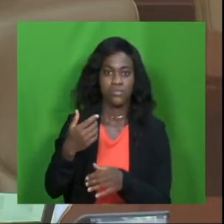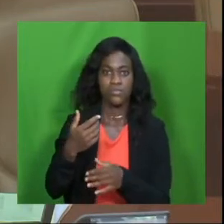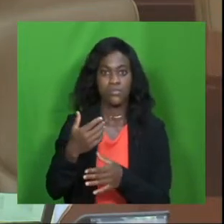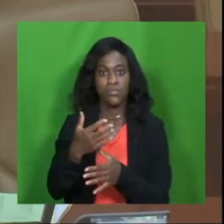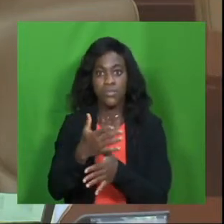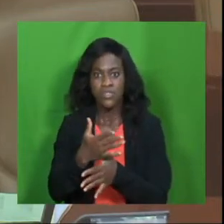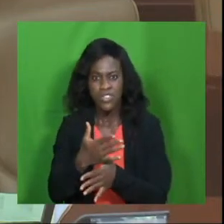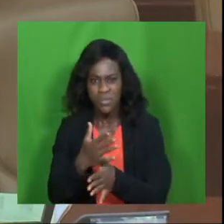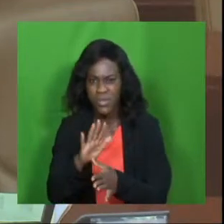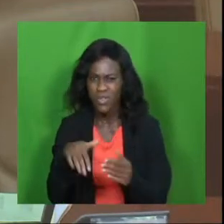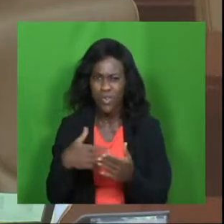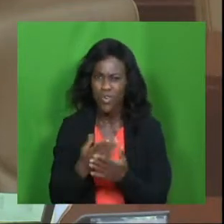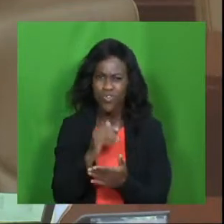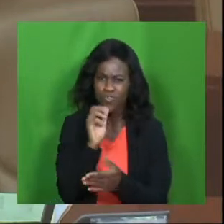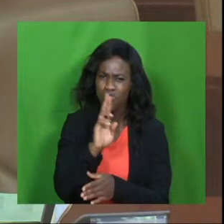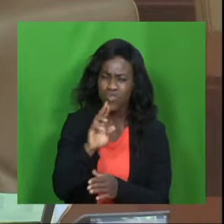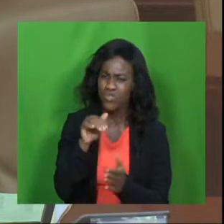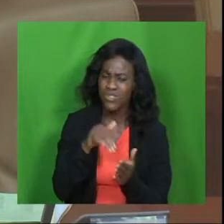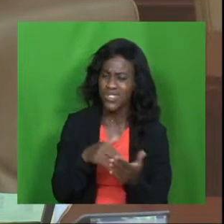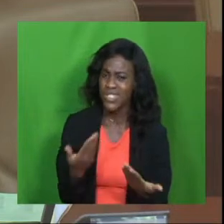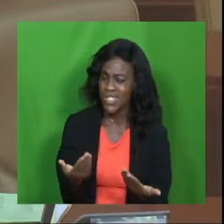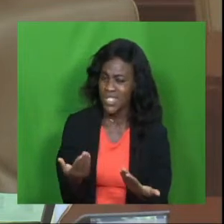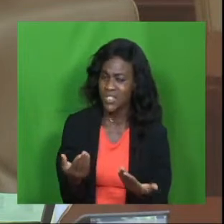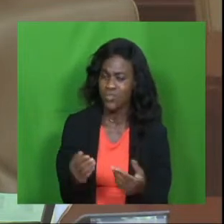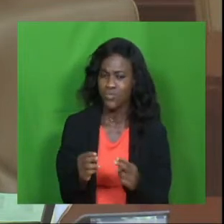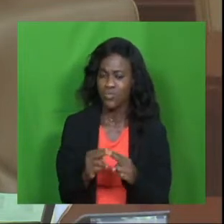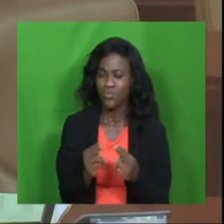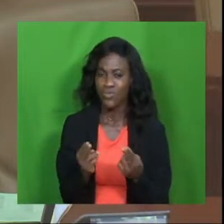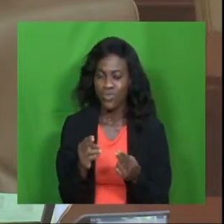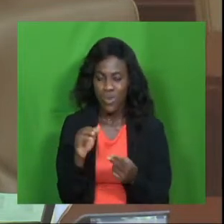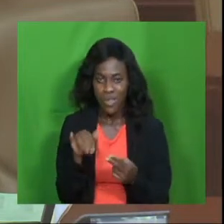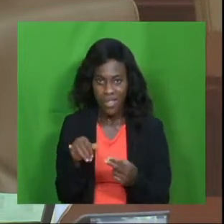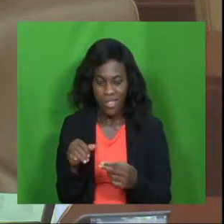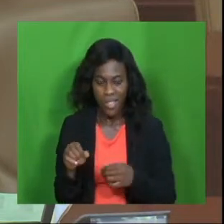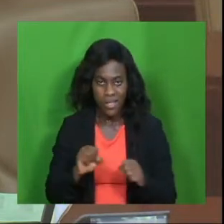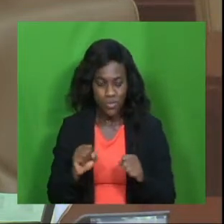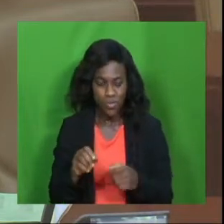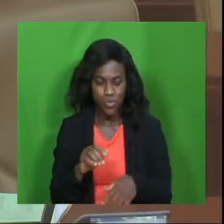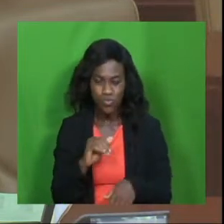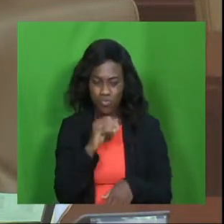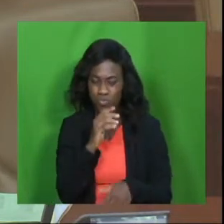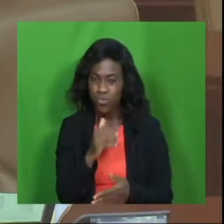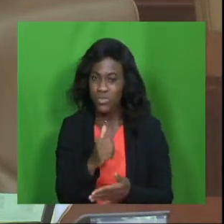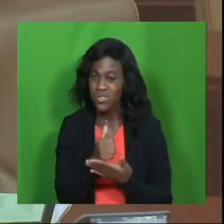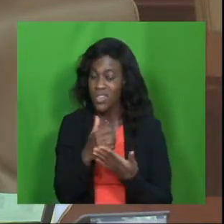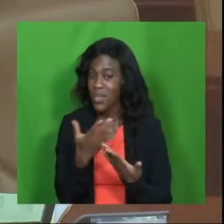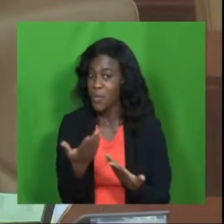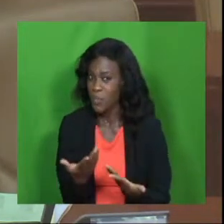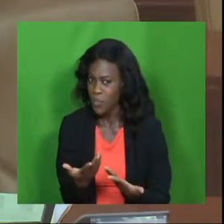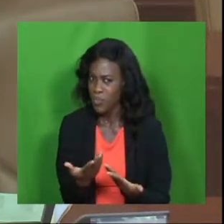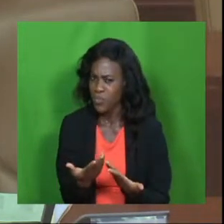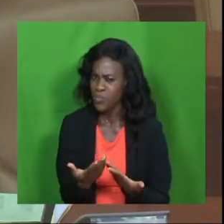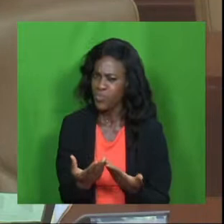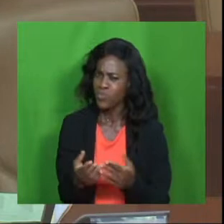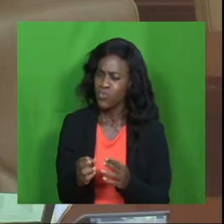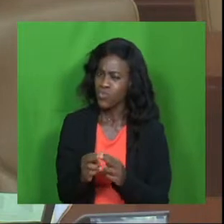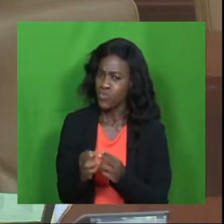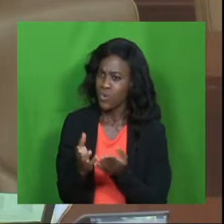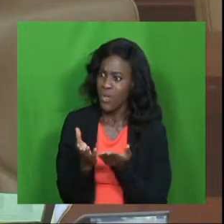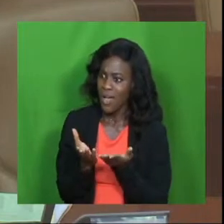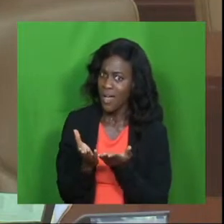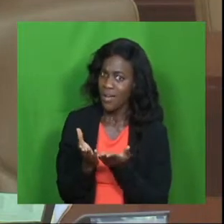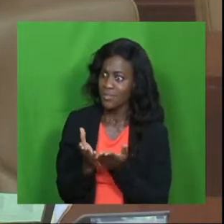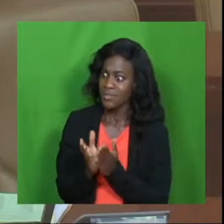it can affect the development of soccer. So I want to find out from the minister what assessment was